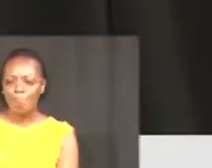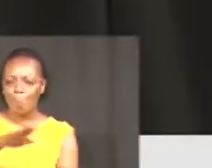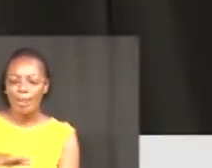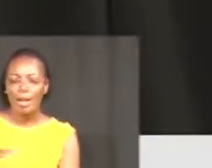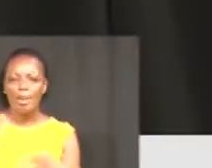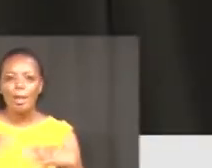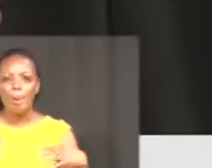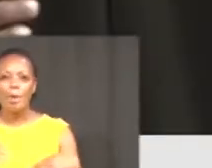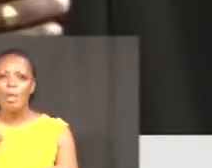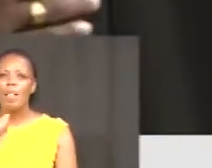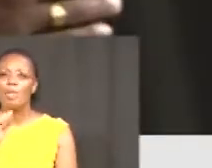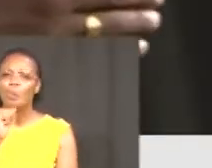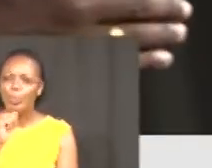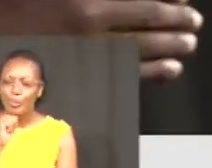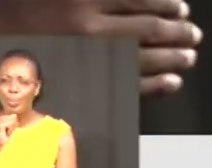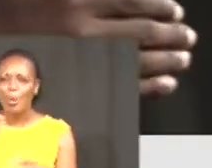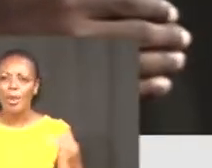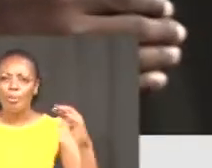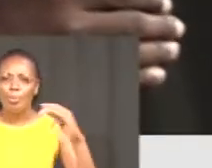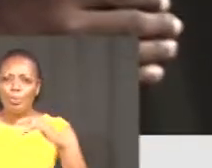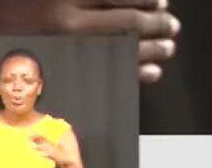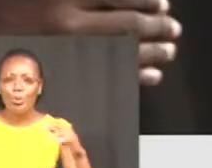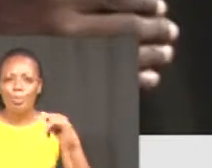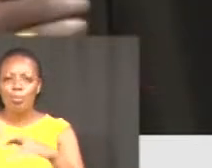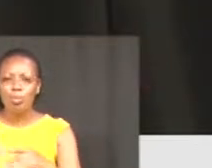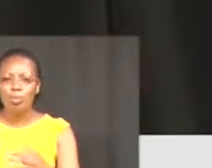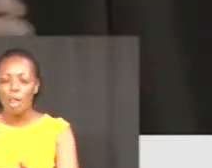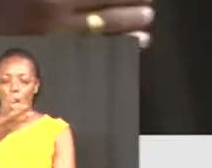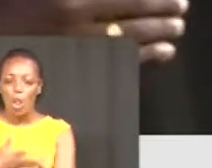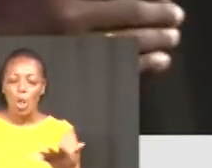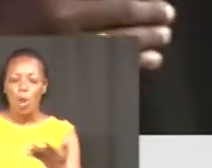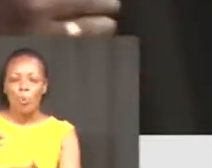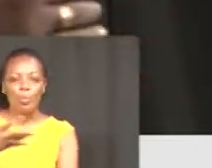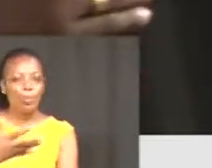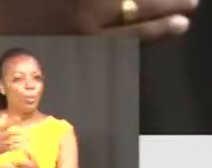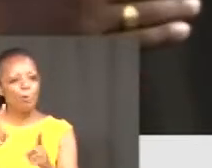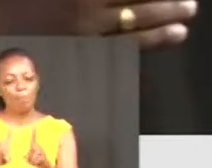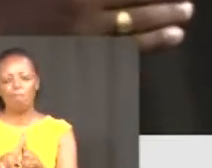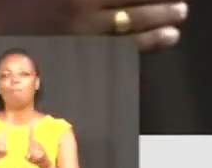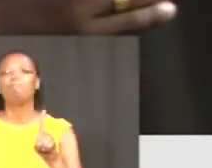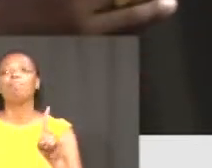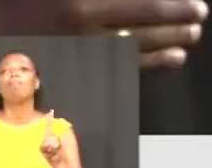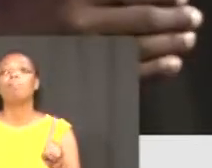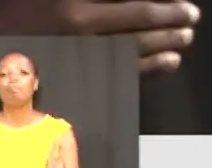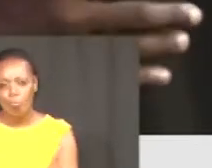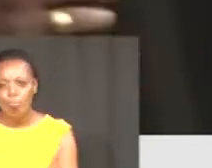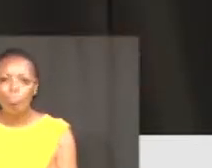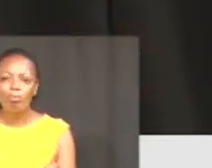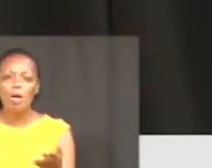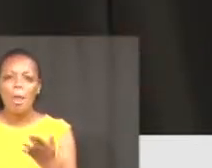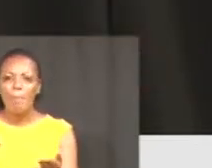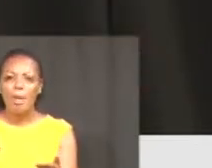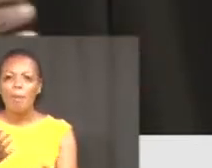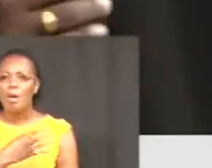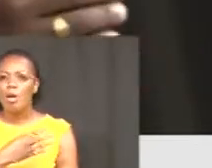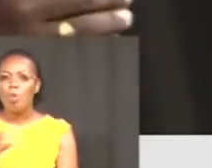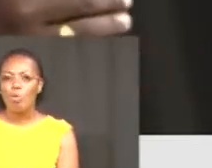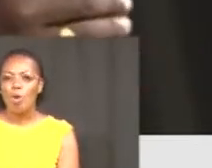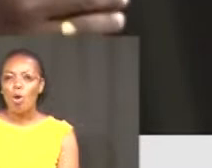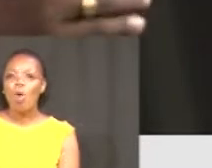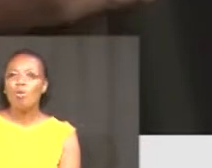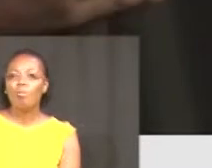wengi lazima tuweke distance, yani kuweka hatua mita 1 kwa mwenzako. Ukienda kwa